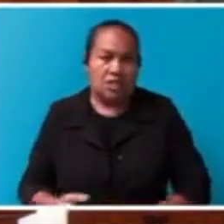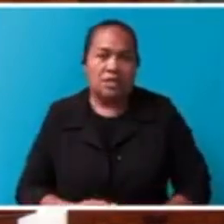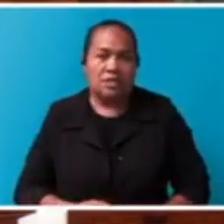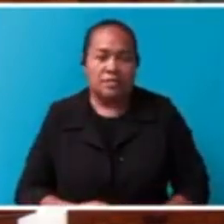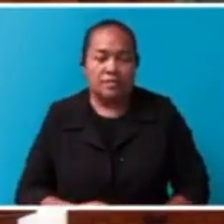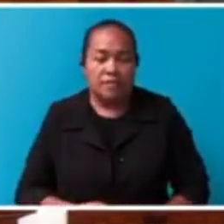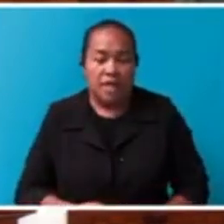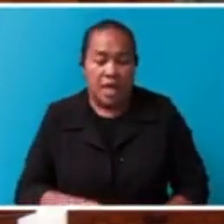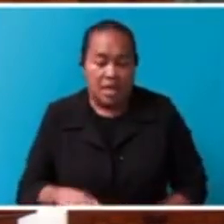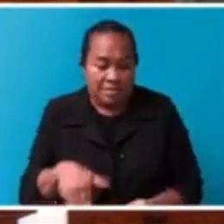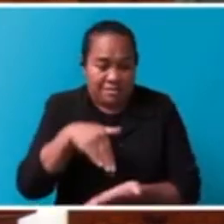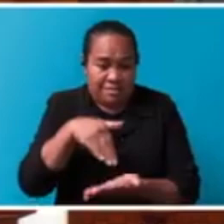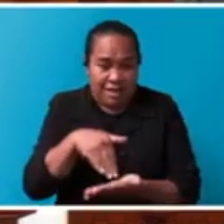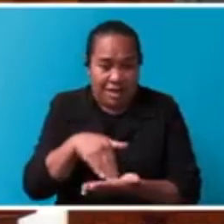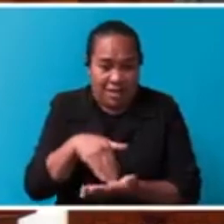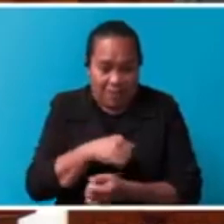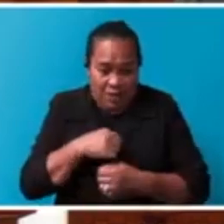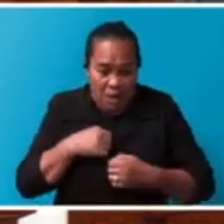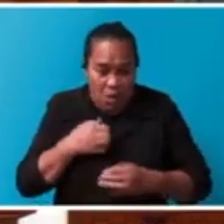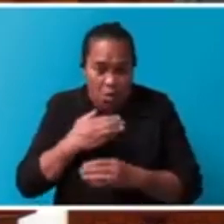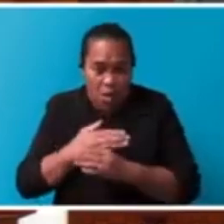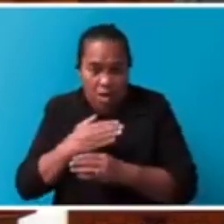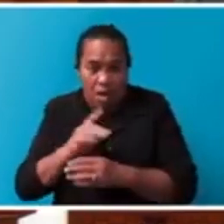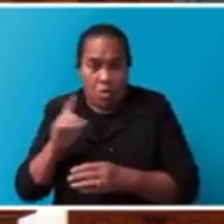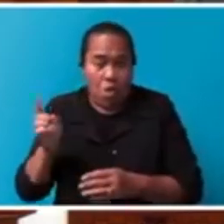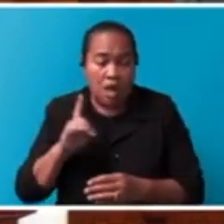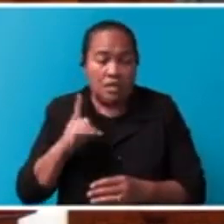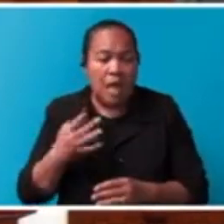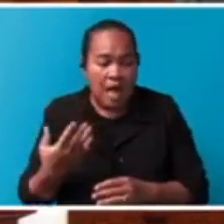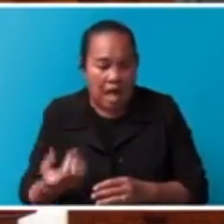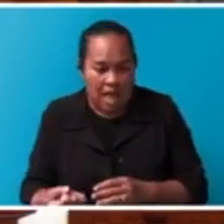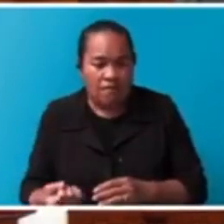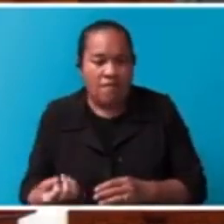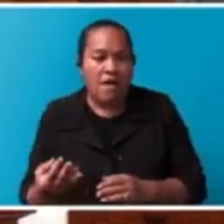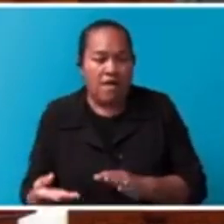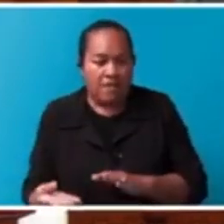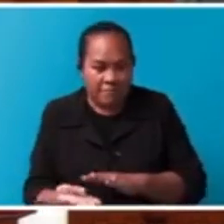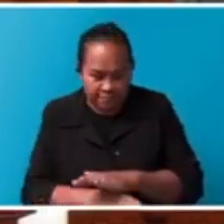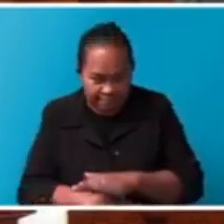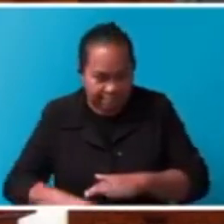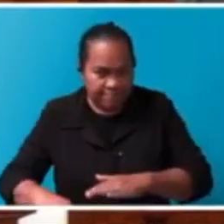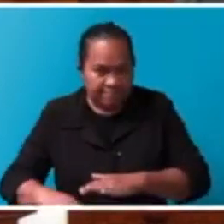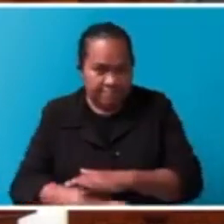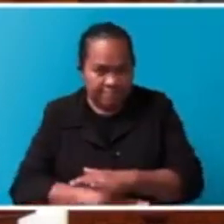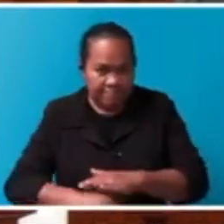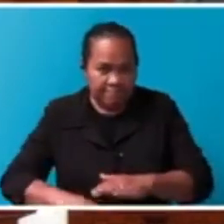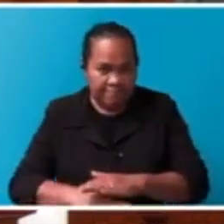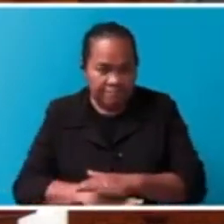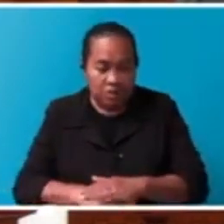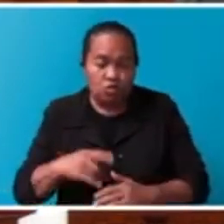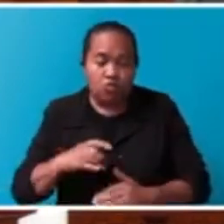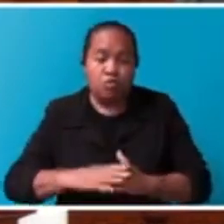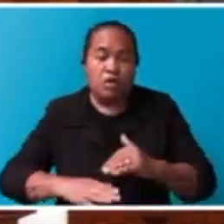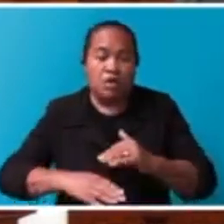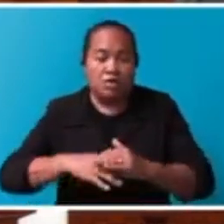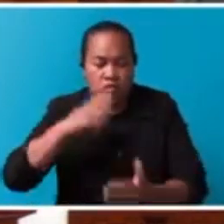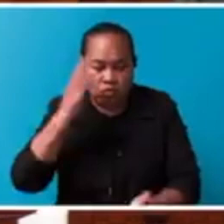heart of our work lies a fundamental principle to build a truly